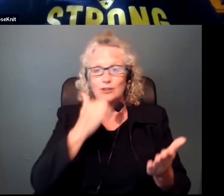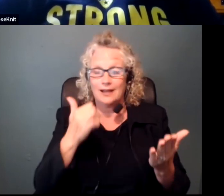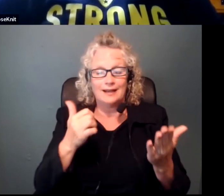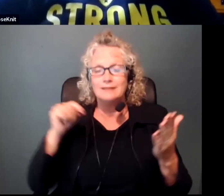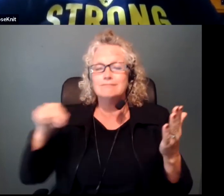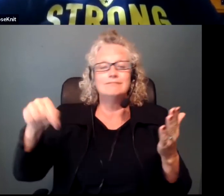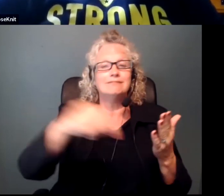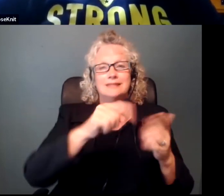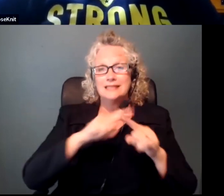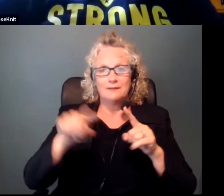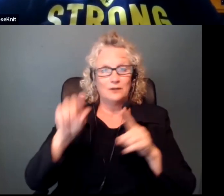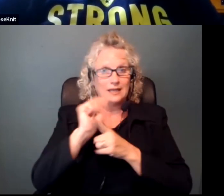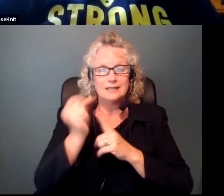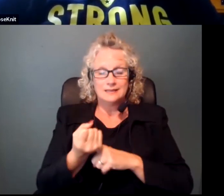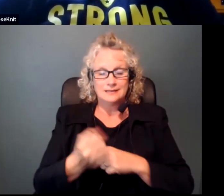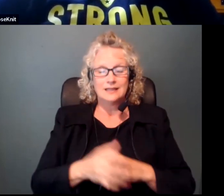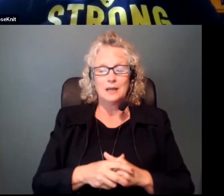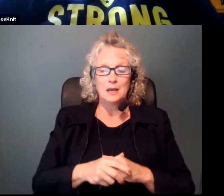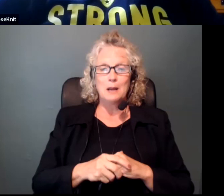of spaces. And it's